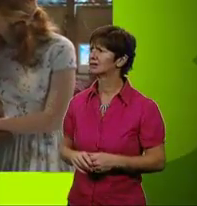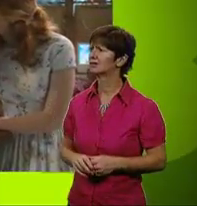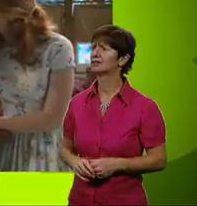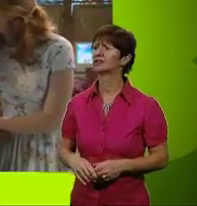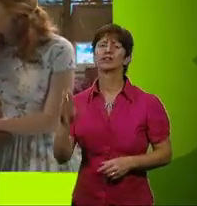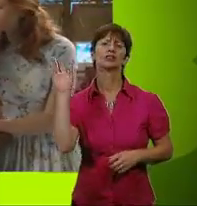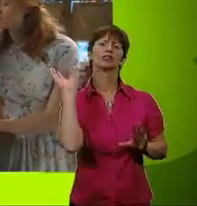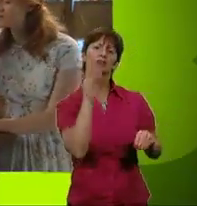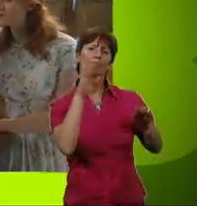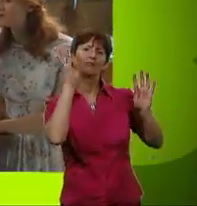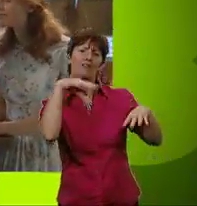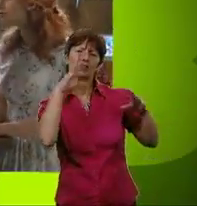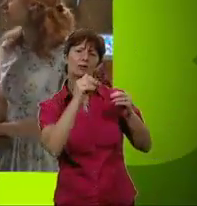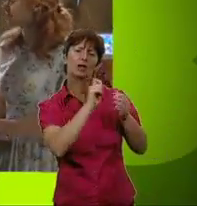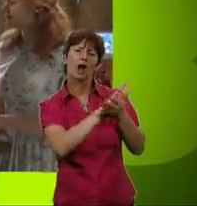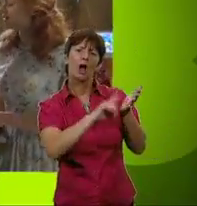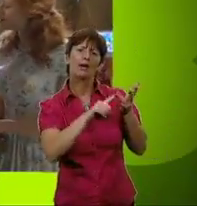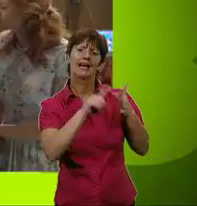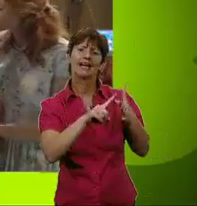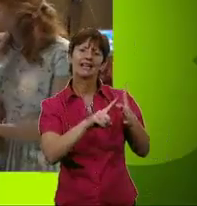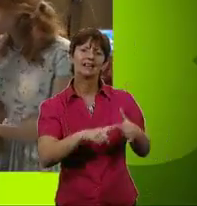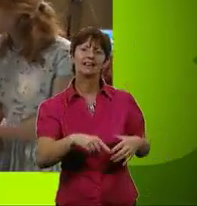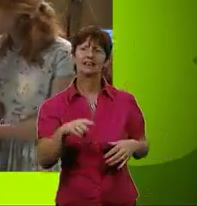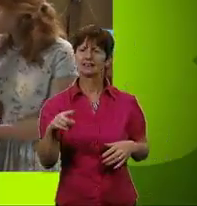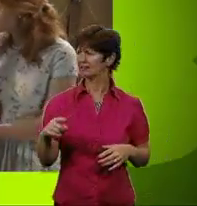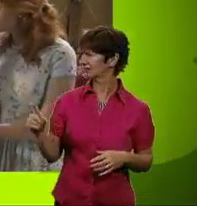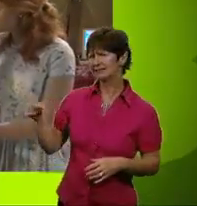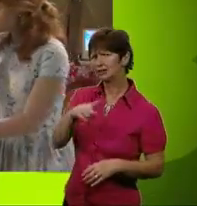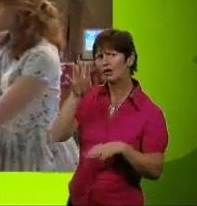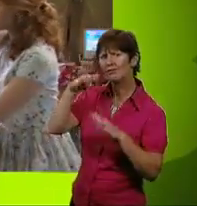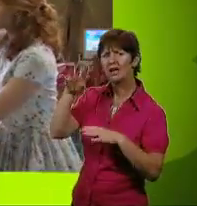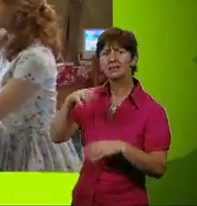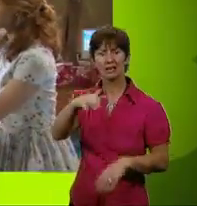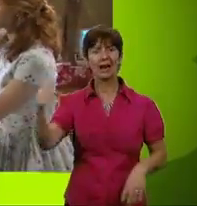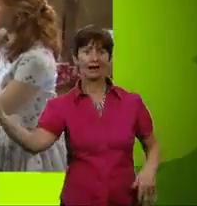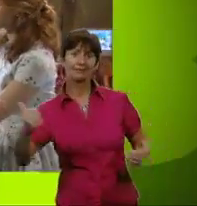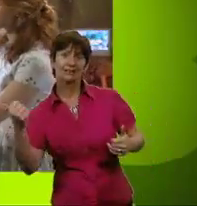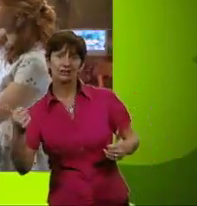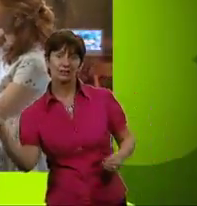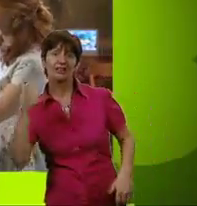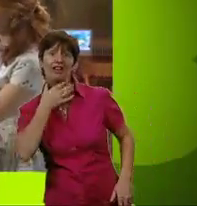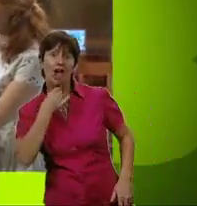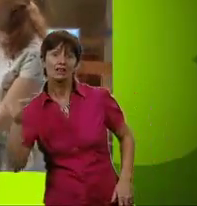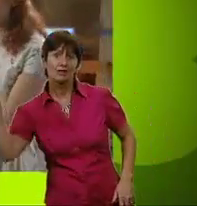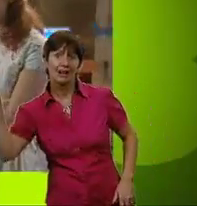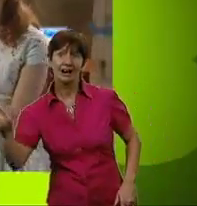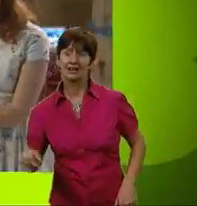Stop flirting with Chloe, Ty. Oh, he's not flirting. Let him just finish. Customer's dying of thirst over here.